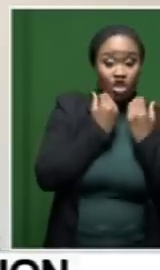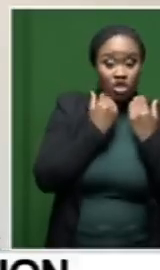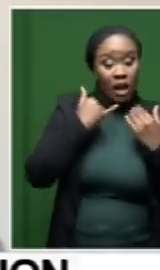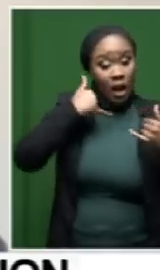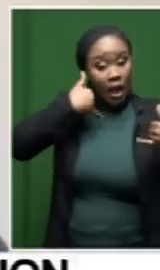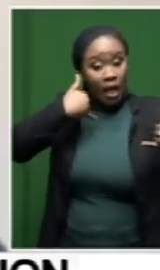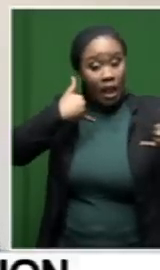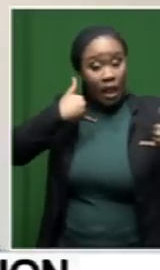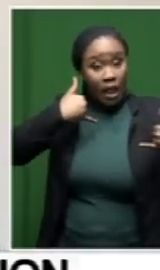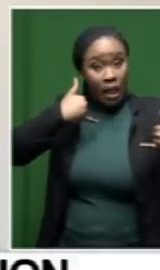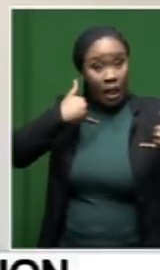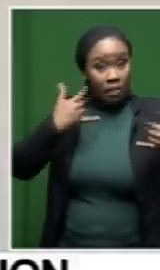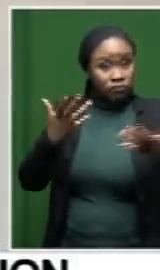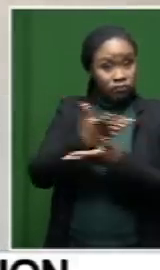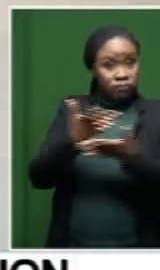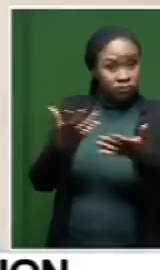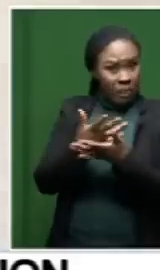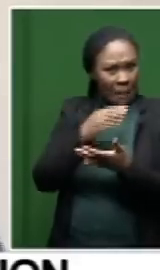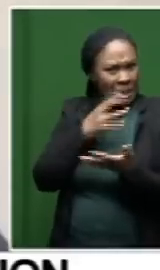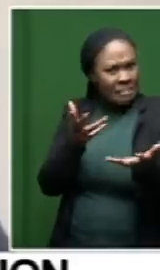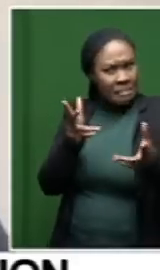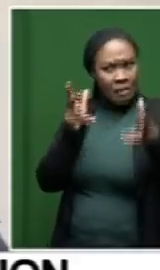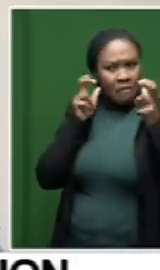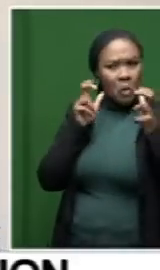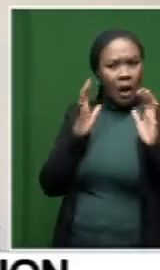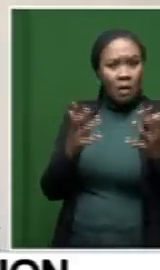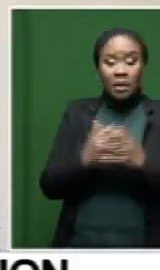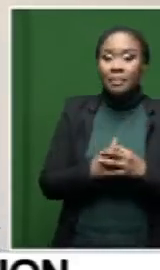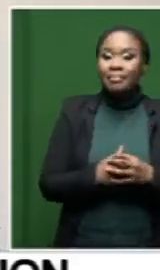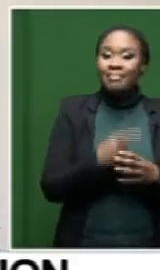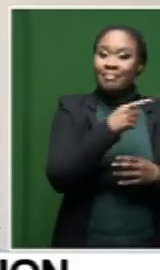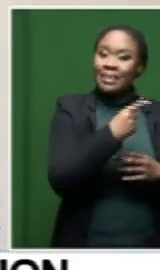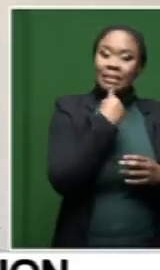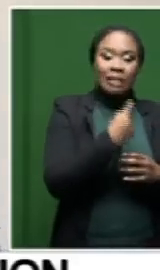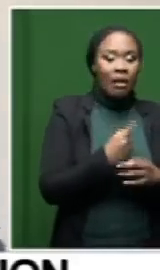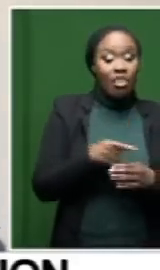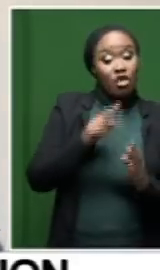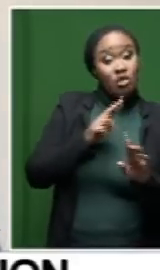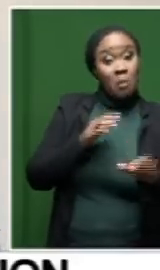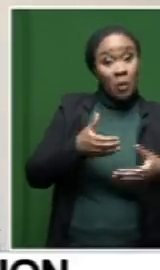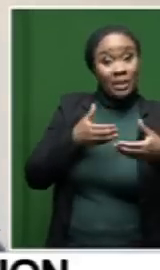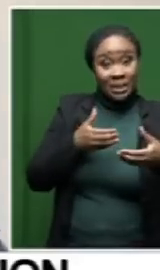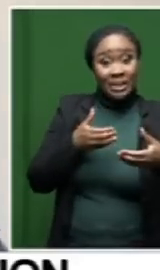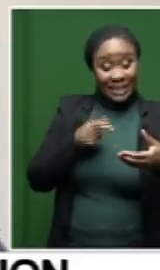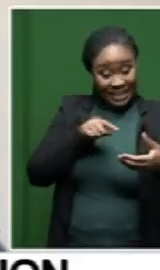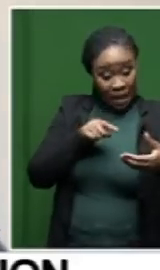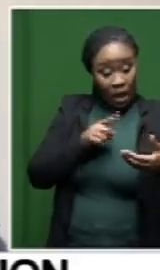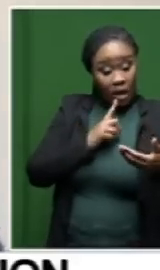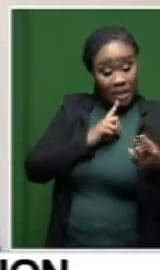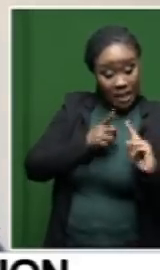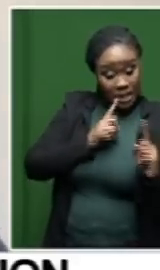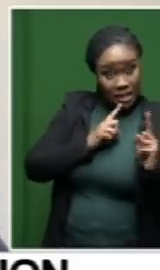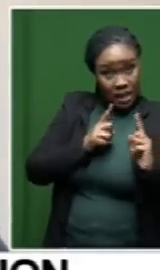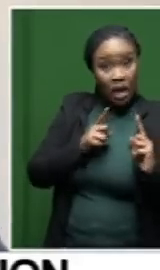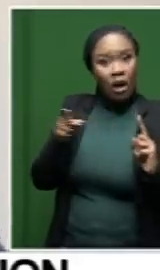available publicly, Judge Zondo says that he did not discuss the substance of the report with the president. We